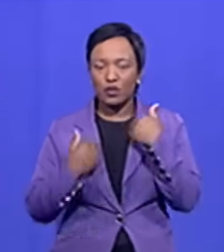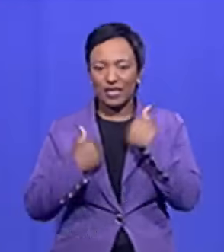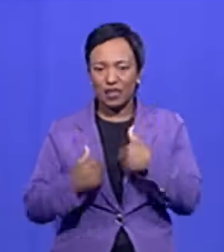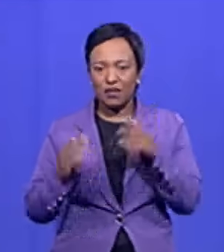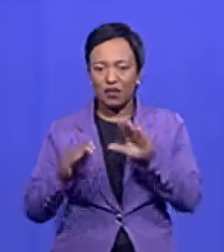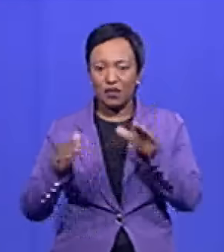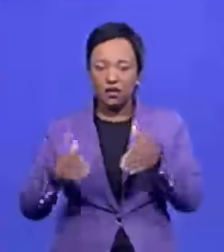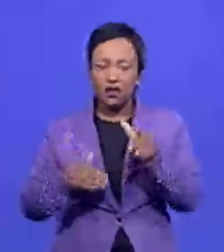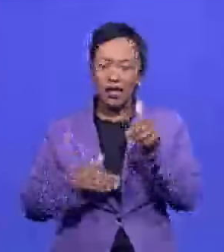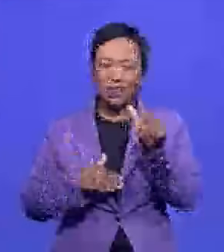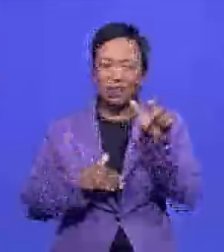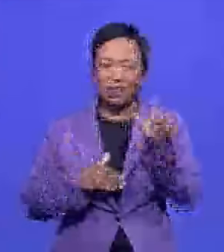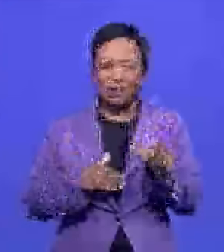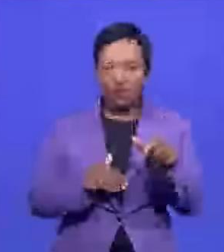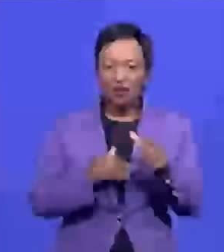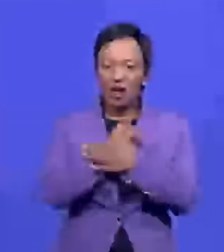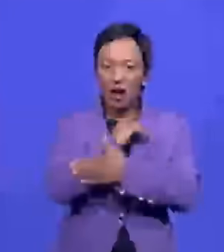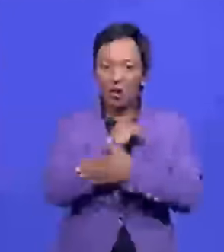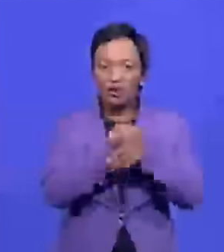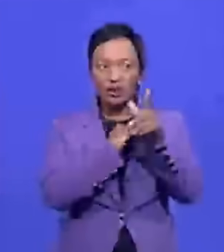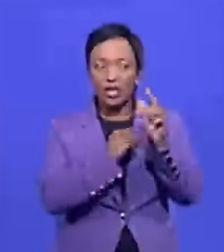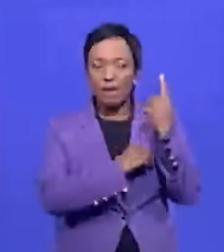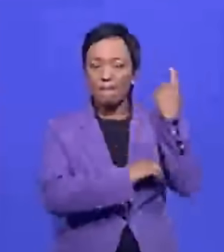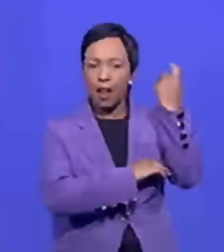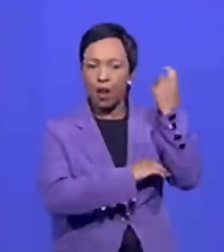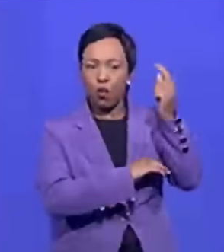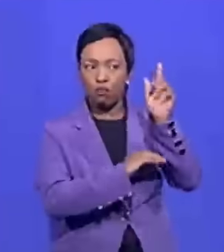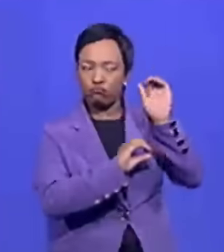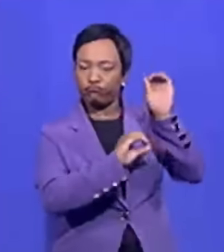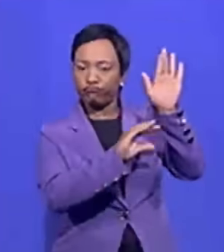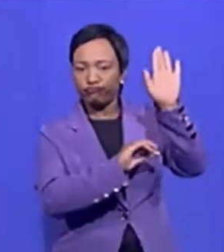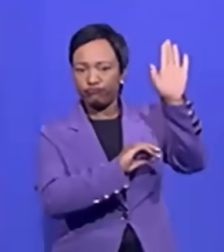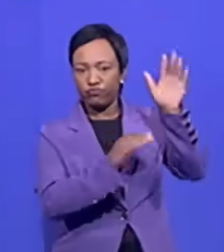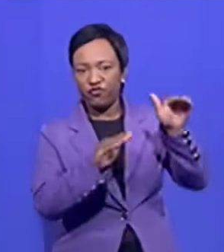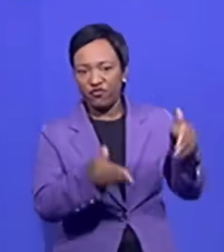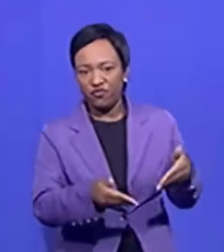le leng lona le tla bolokelwa naheng ya Malawi.